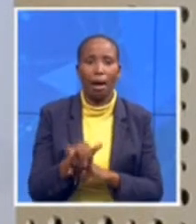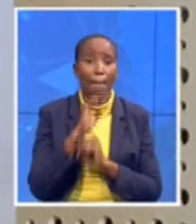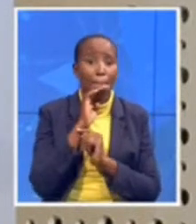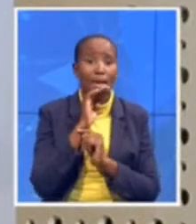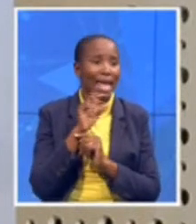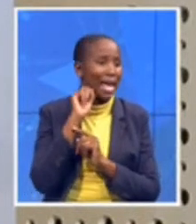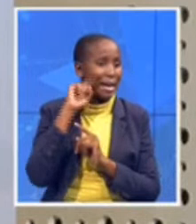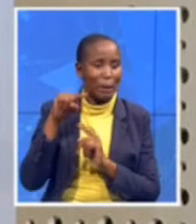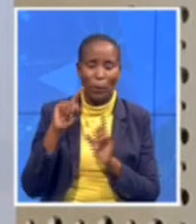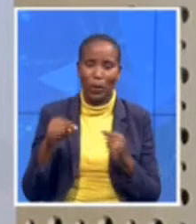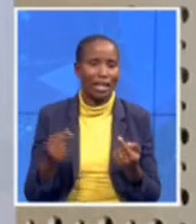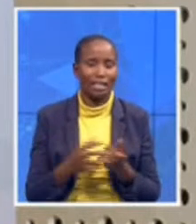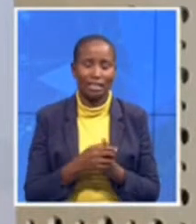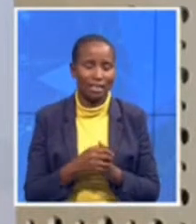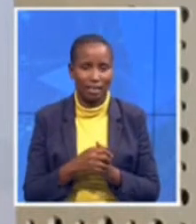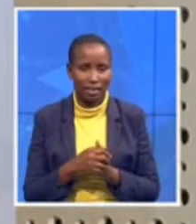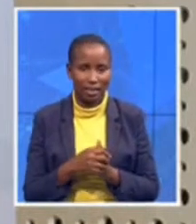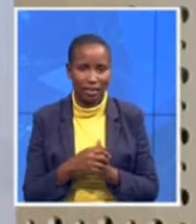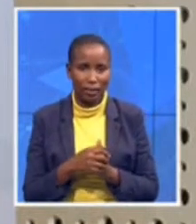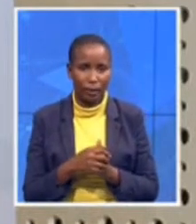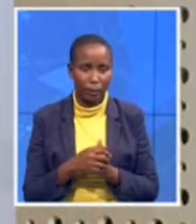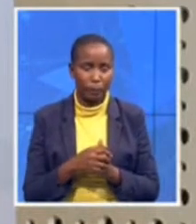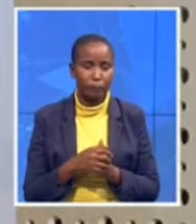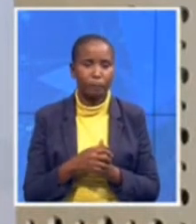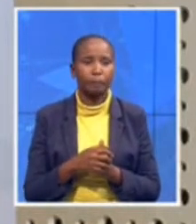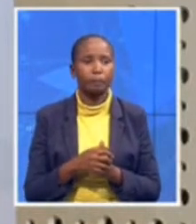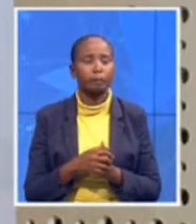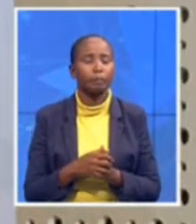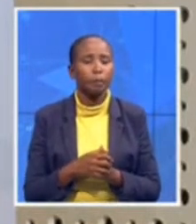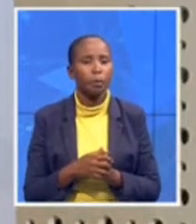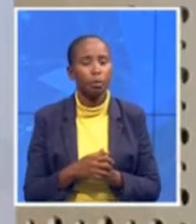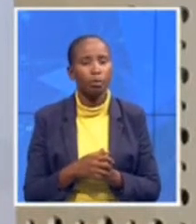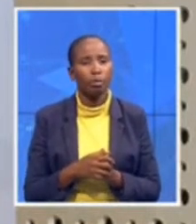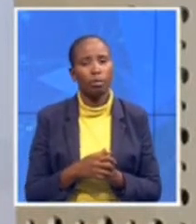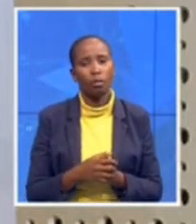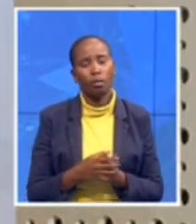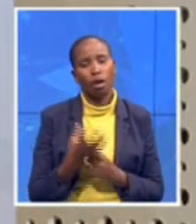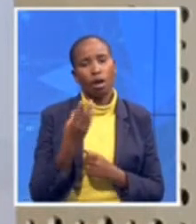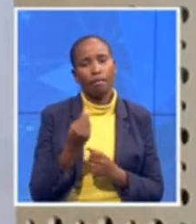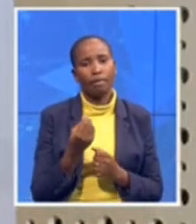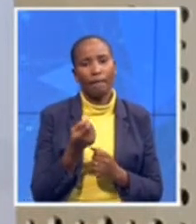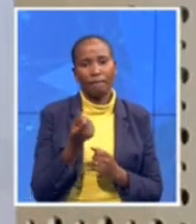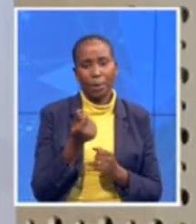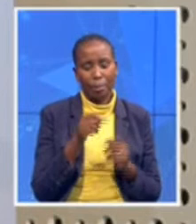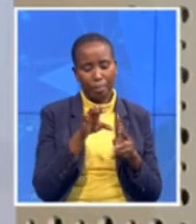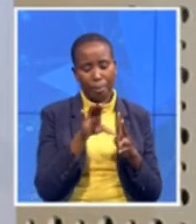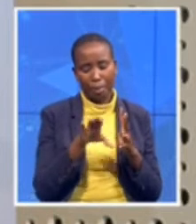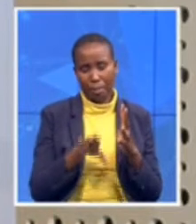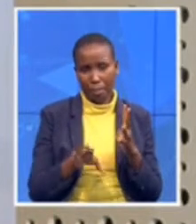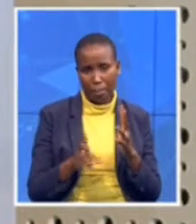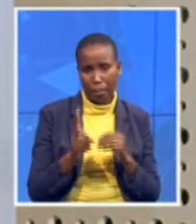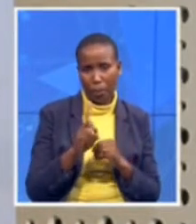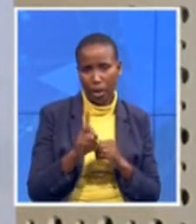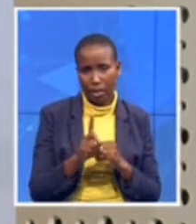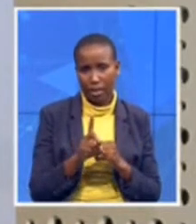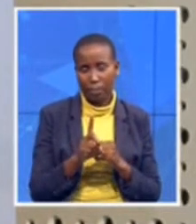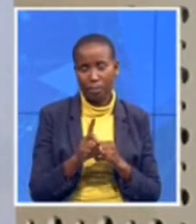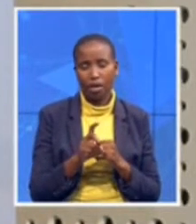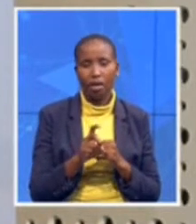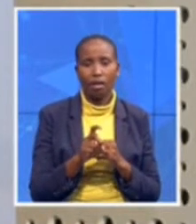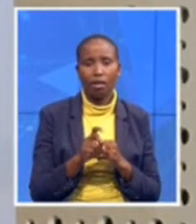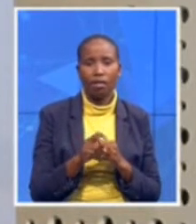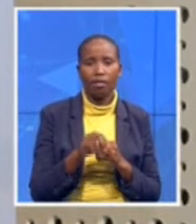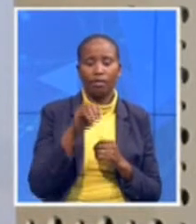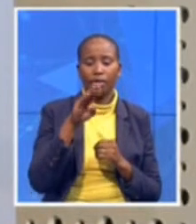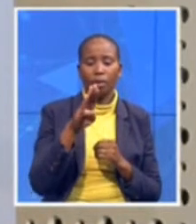Just some few statistics. According to the Audit Bureau of Circulation of South Africa, in the first quarter of